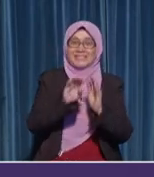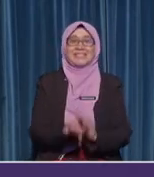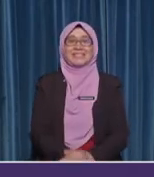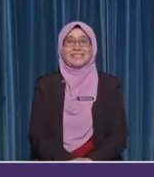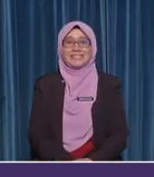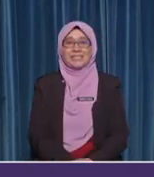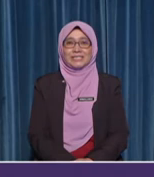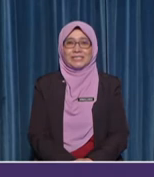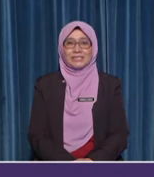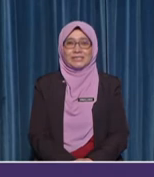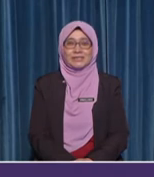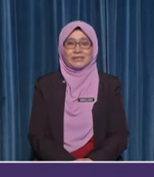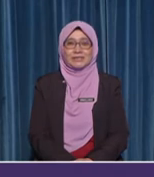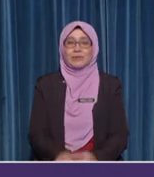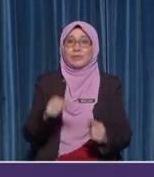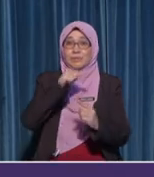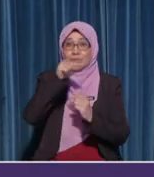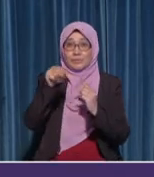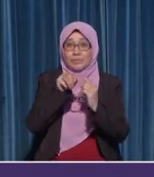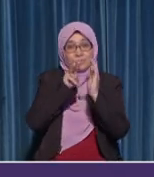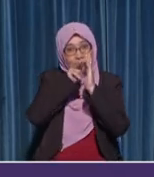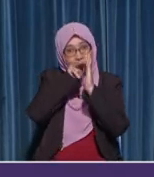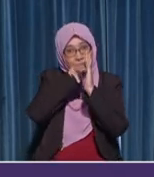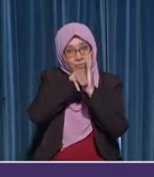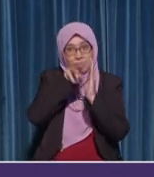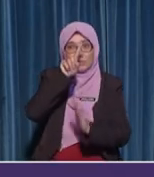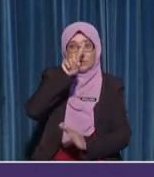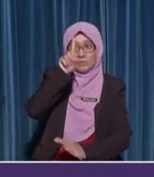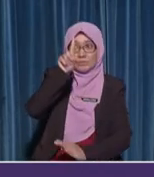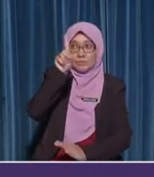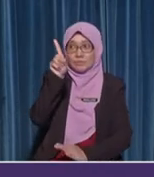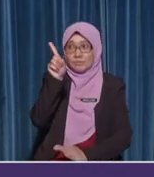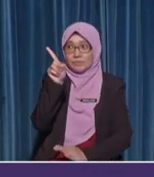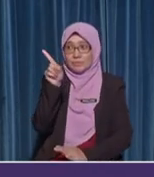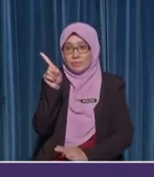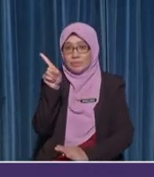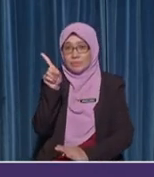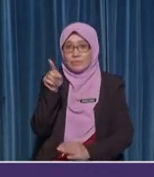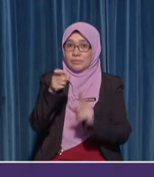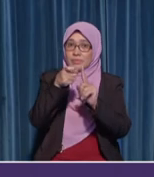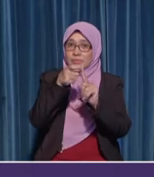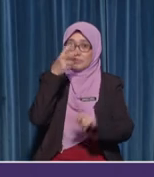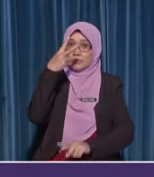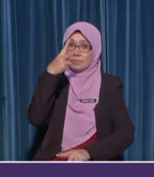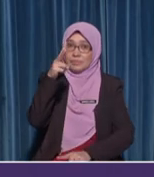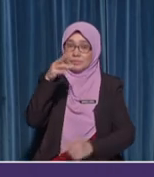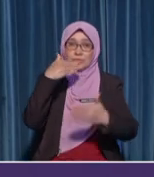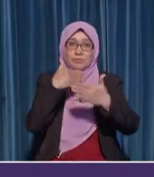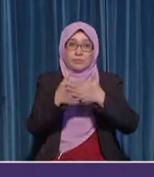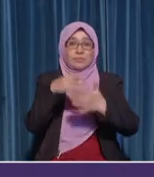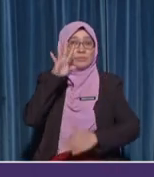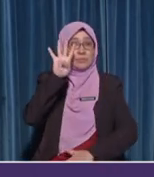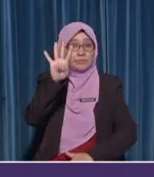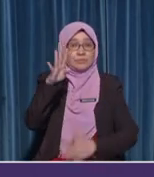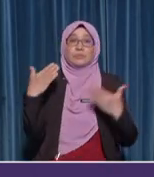When the minute hand moves from 12 to 4, it has 20